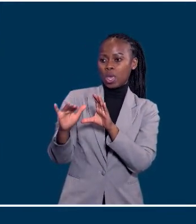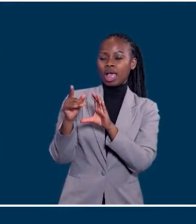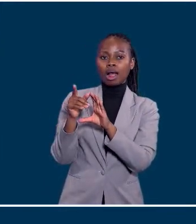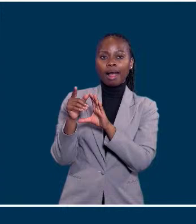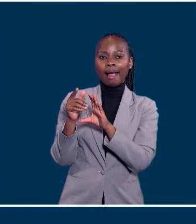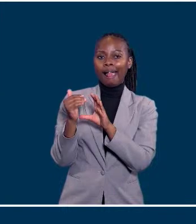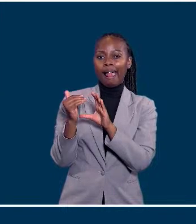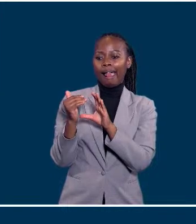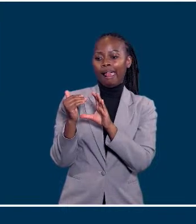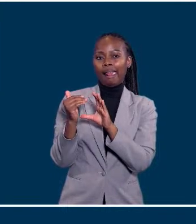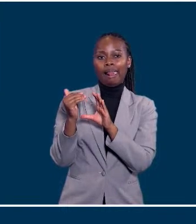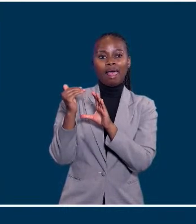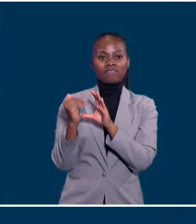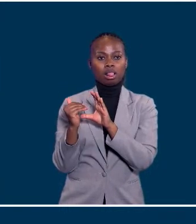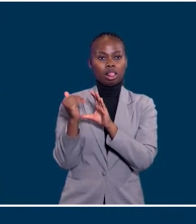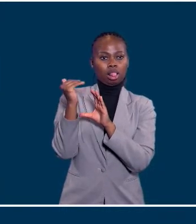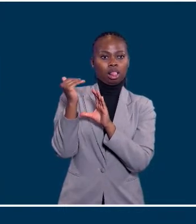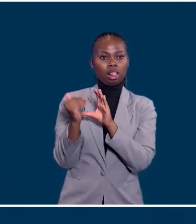all know why.